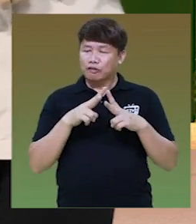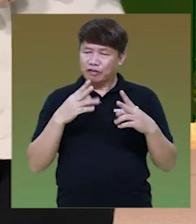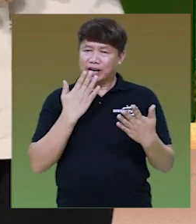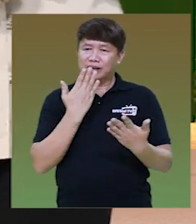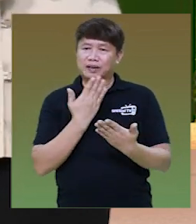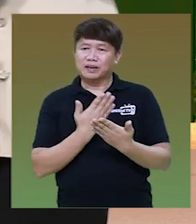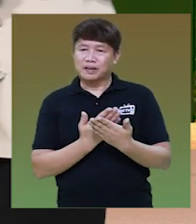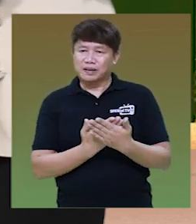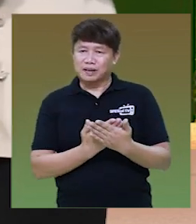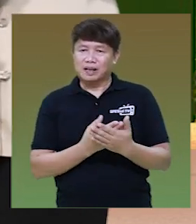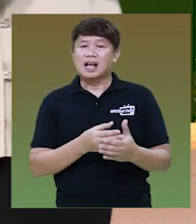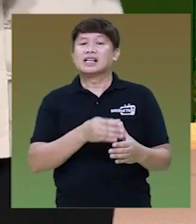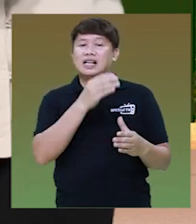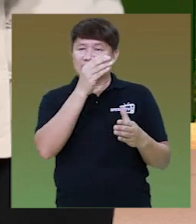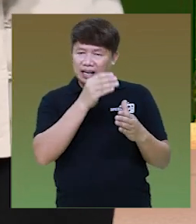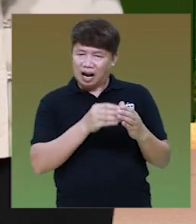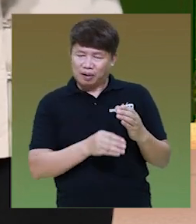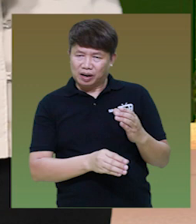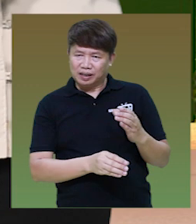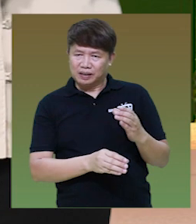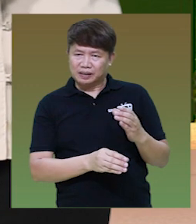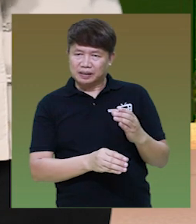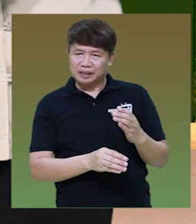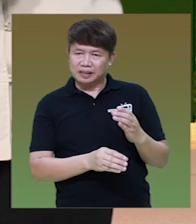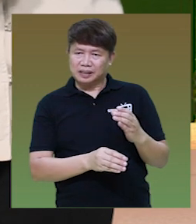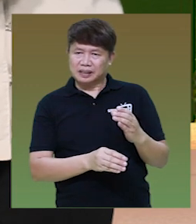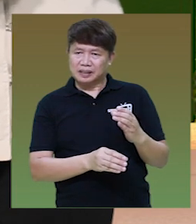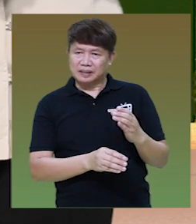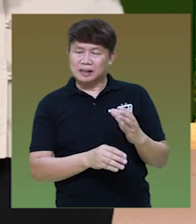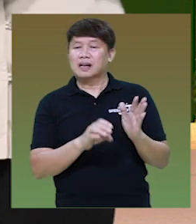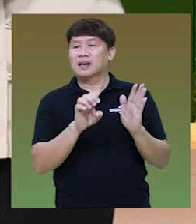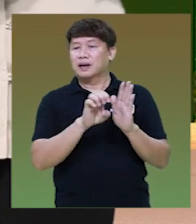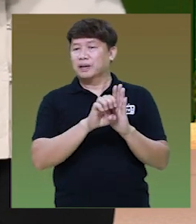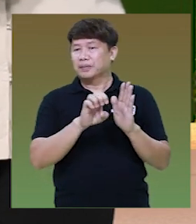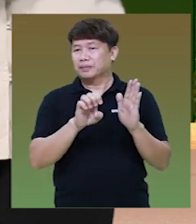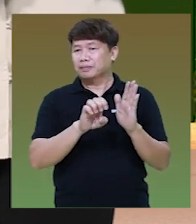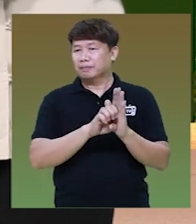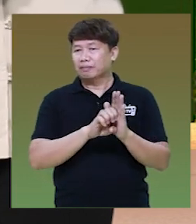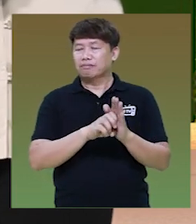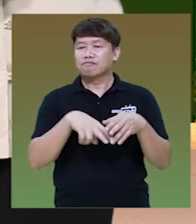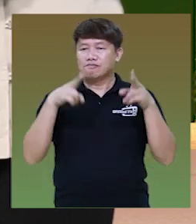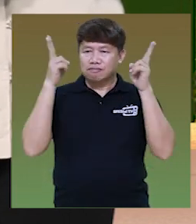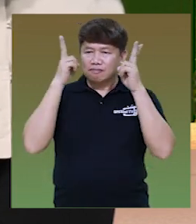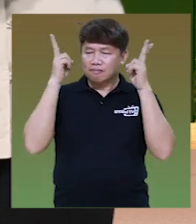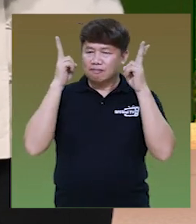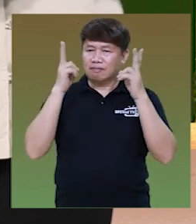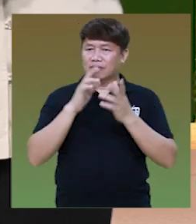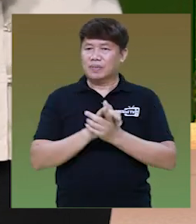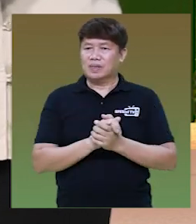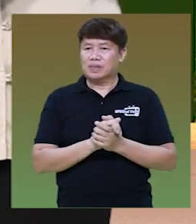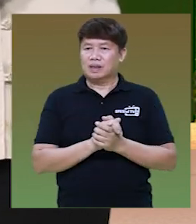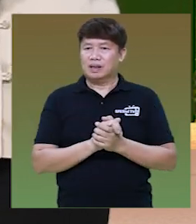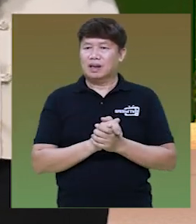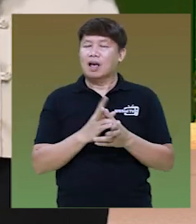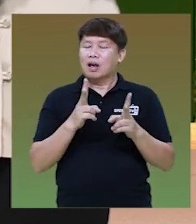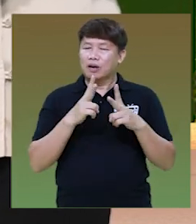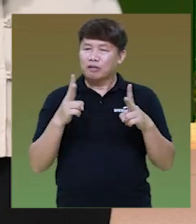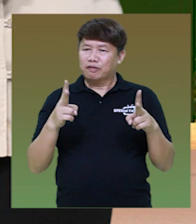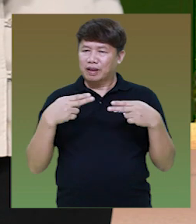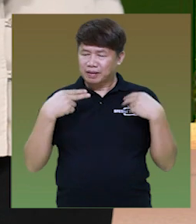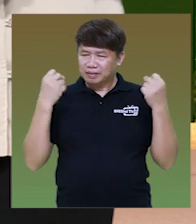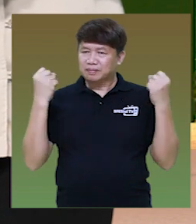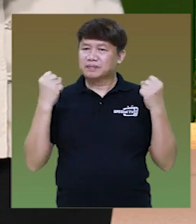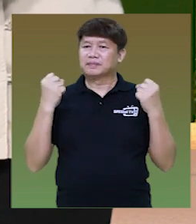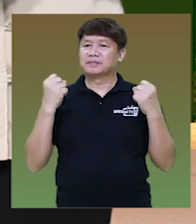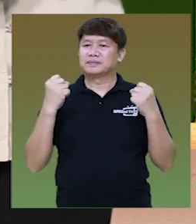Very good. It is a carrot. A carrot is an example of vegetable. It is very